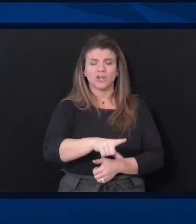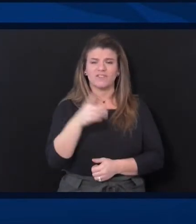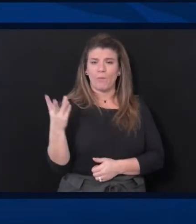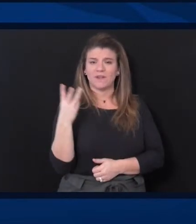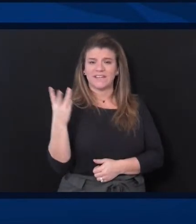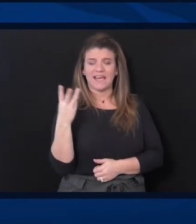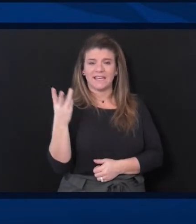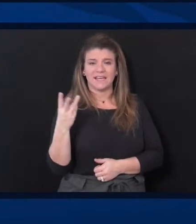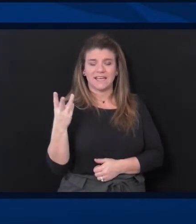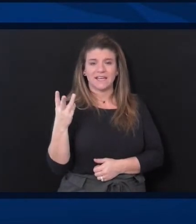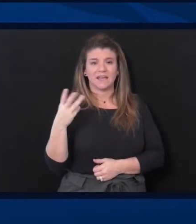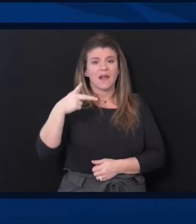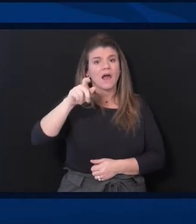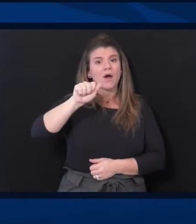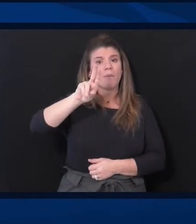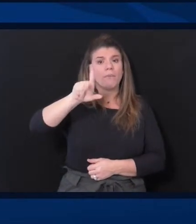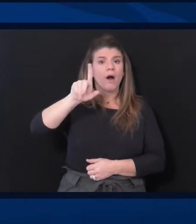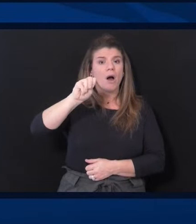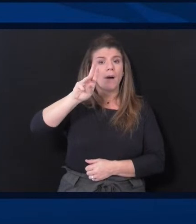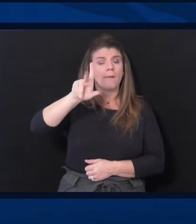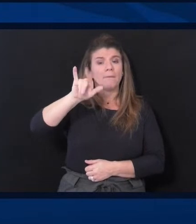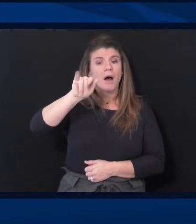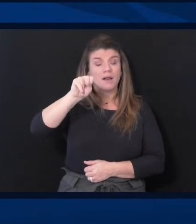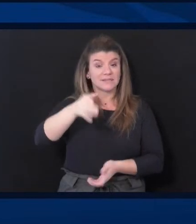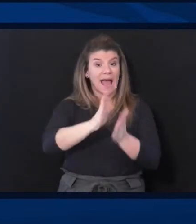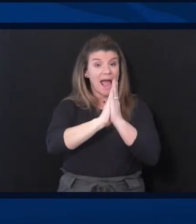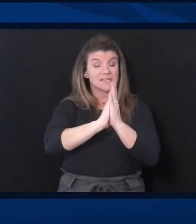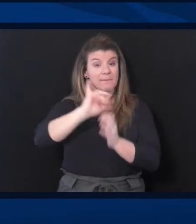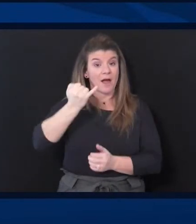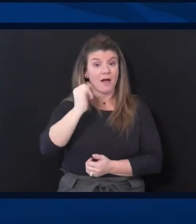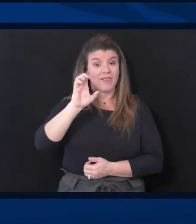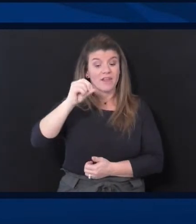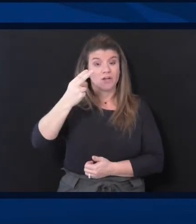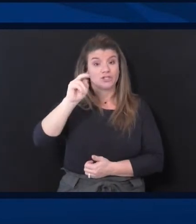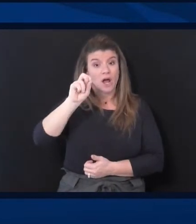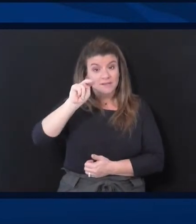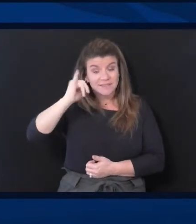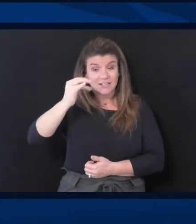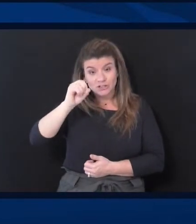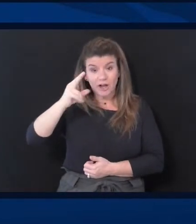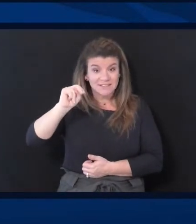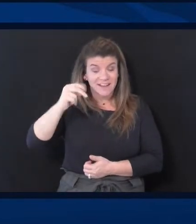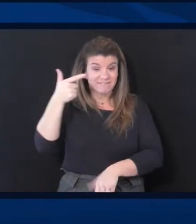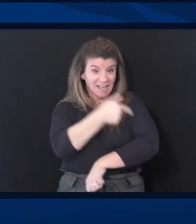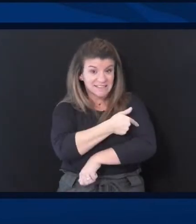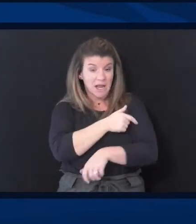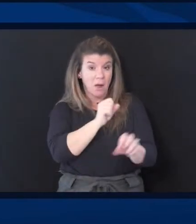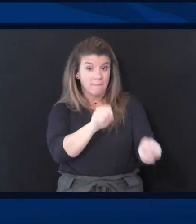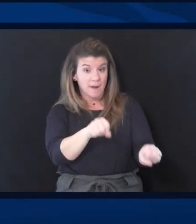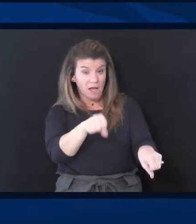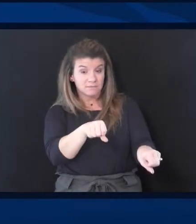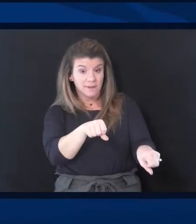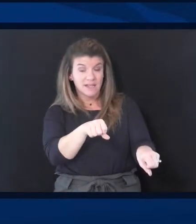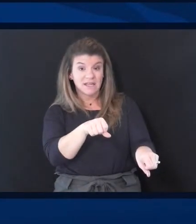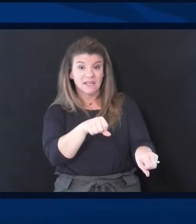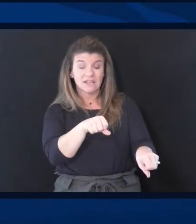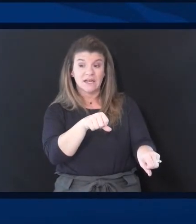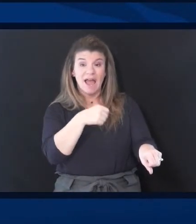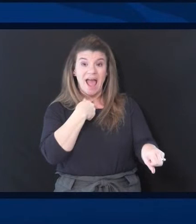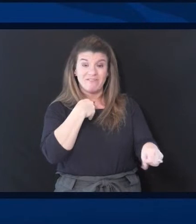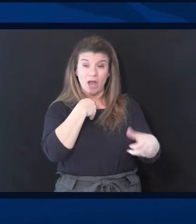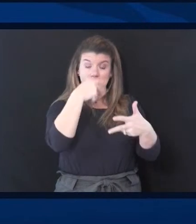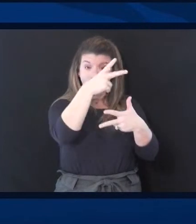Wednesday. Paul Mullen had asked about the Johnson & Johnson vaccine possibly having an option between the